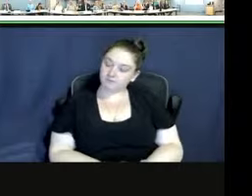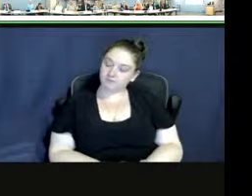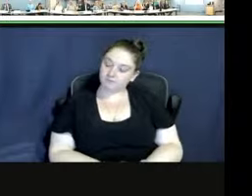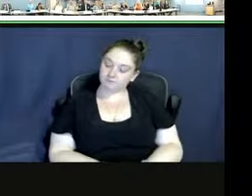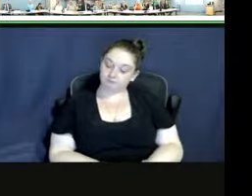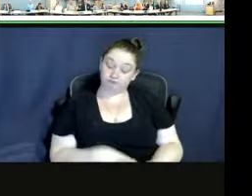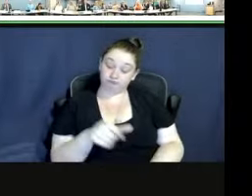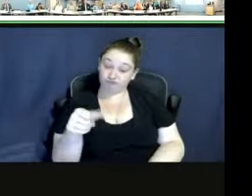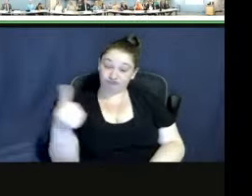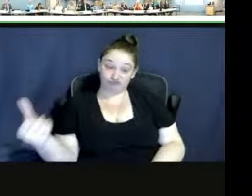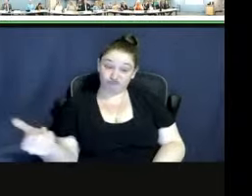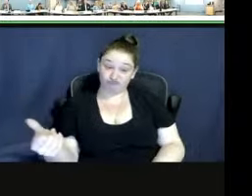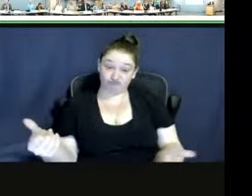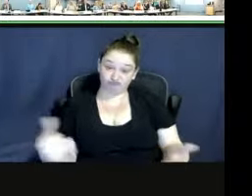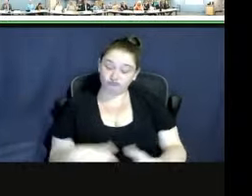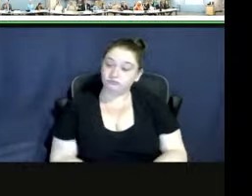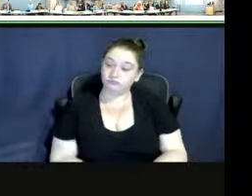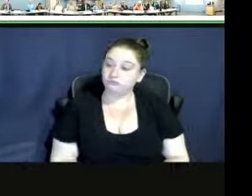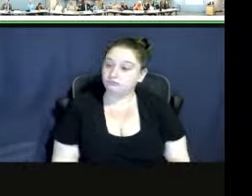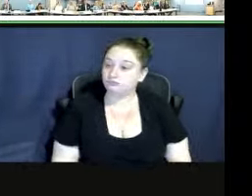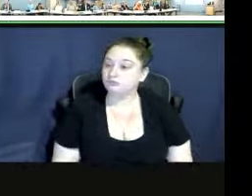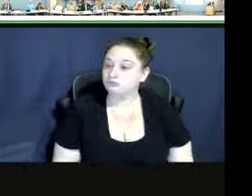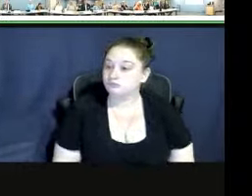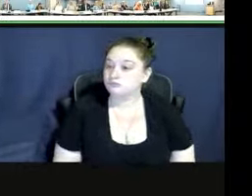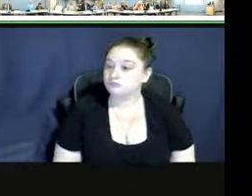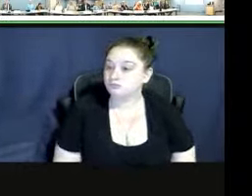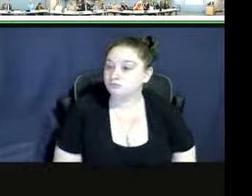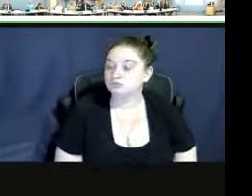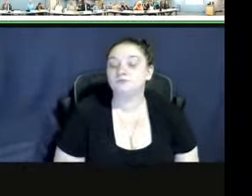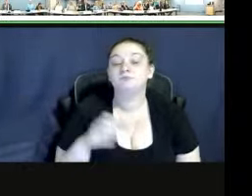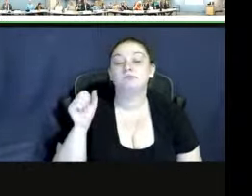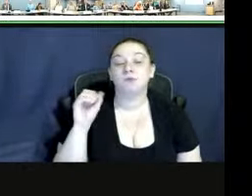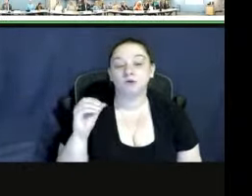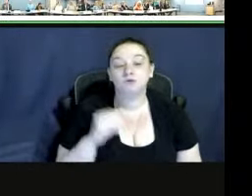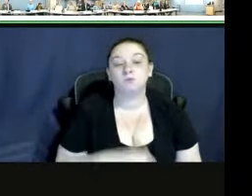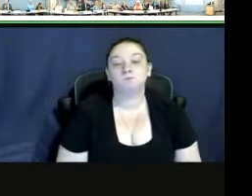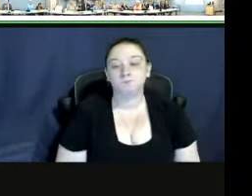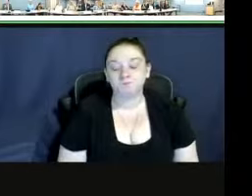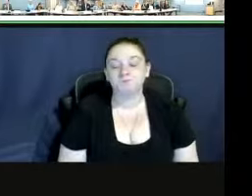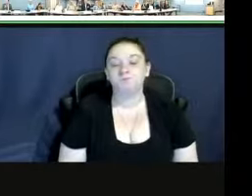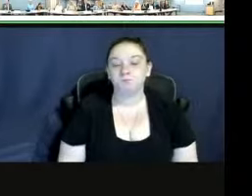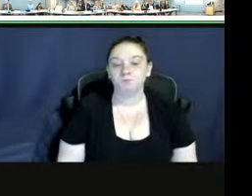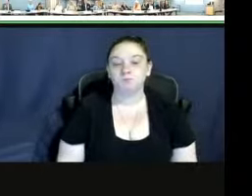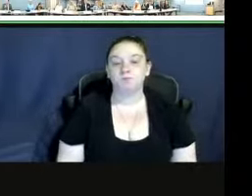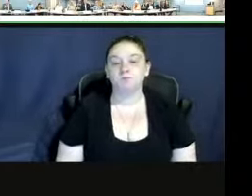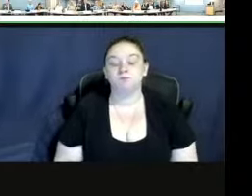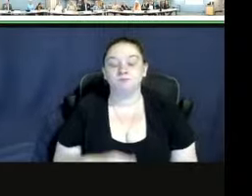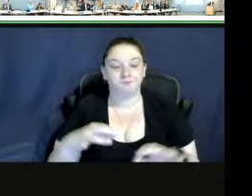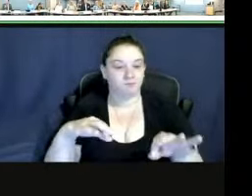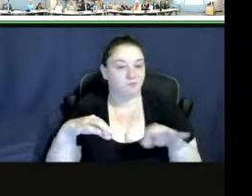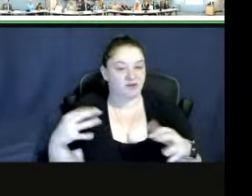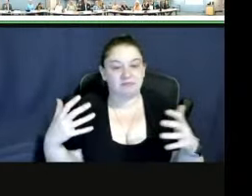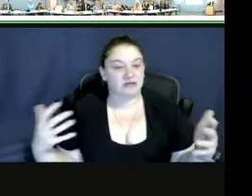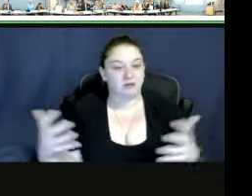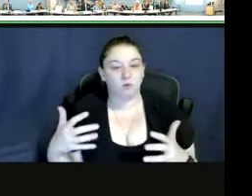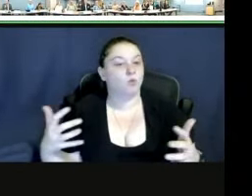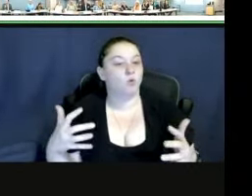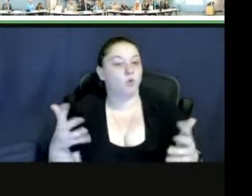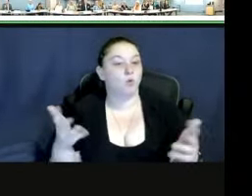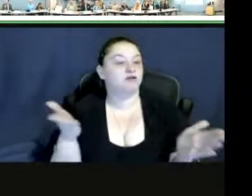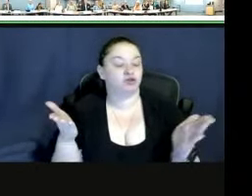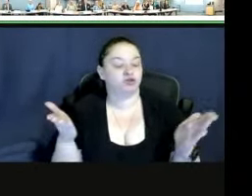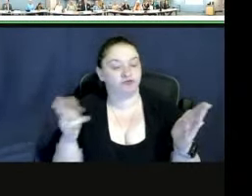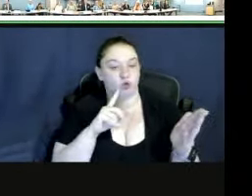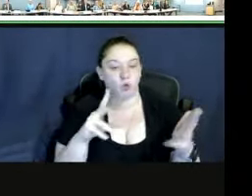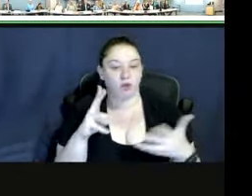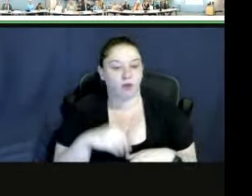Any other? No. So going through the actual services we're talking about. So